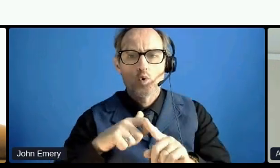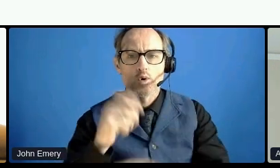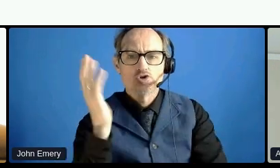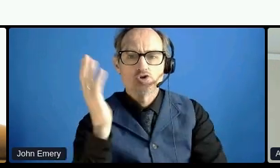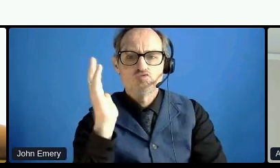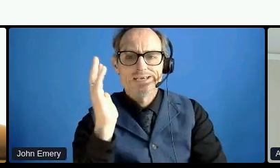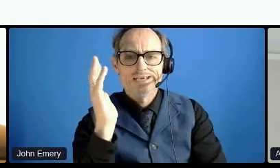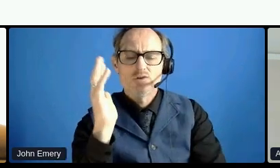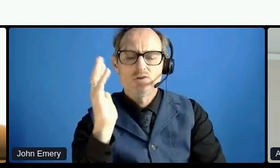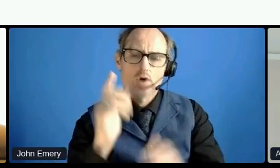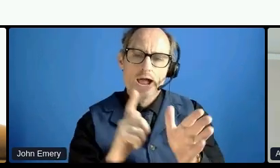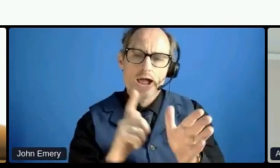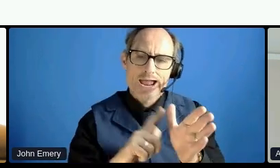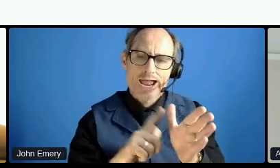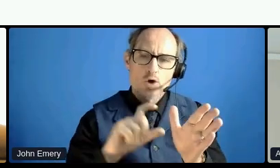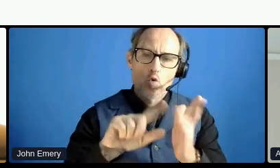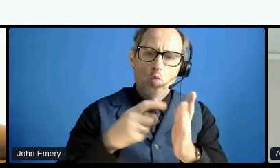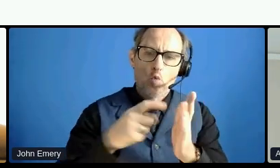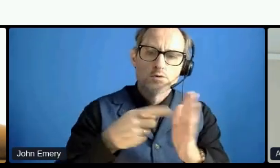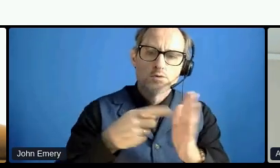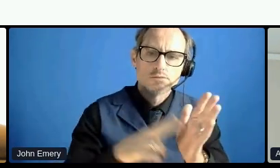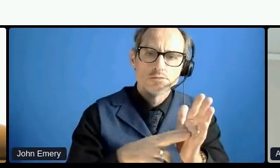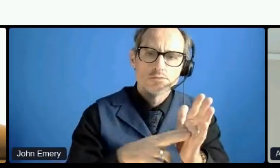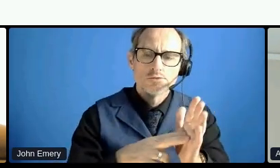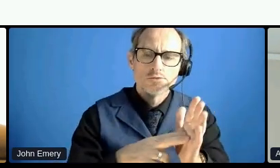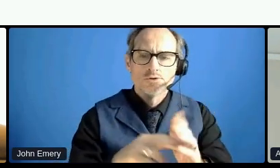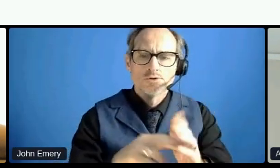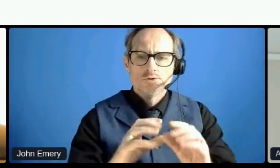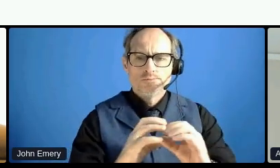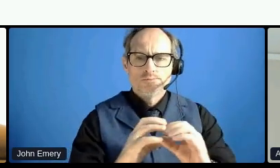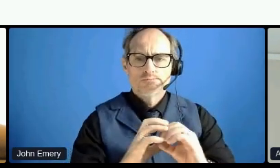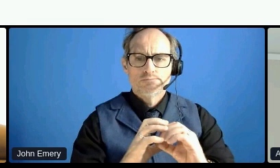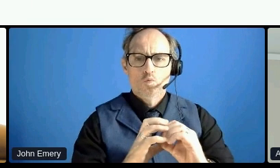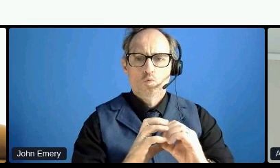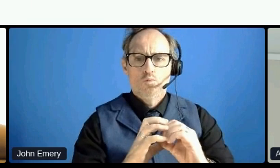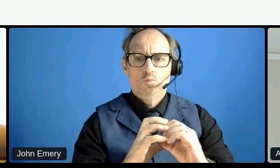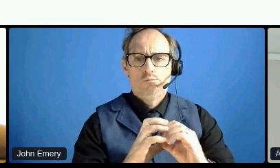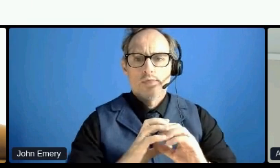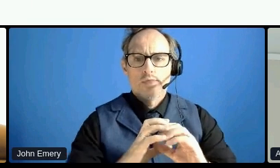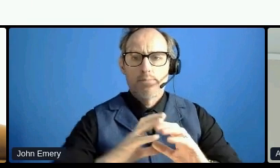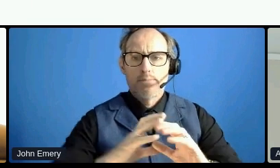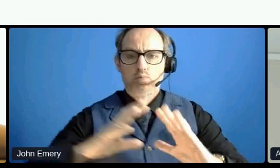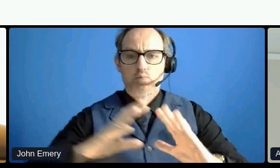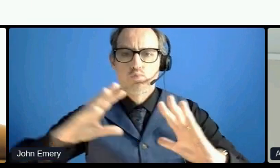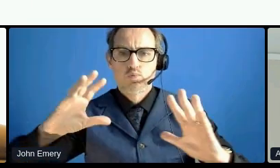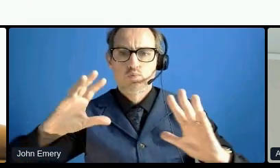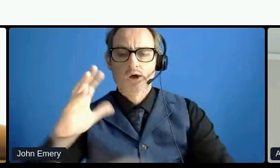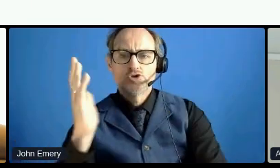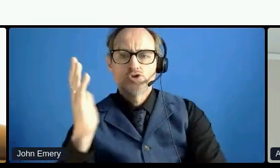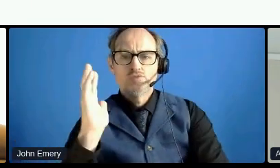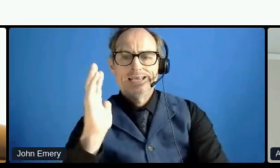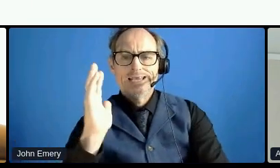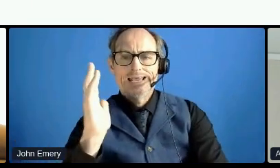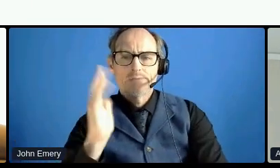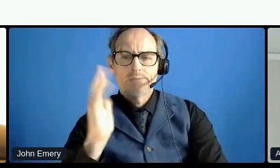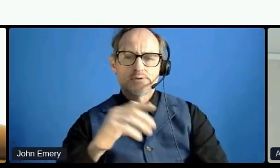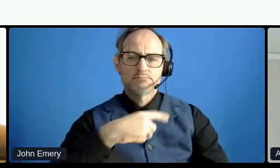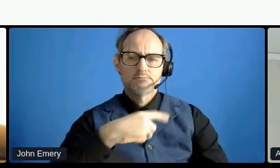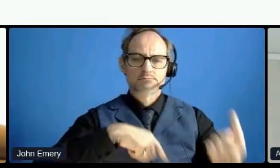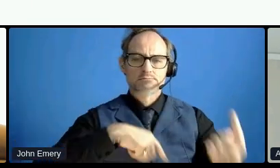oak tree. So even at acorn stage, the potential for you as an organization is easily recognizable.